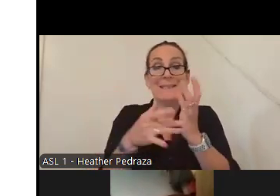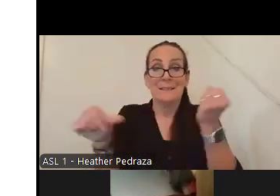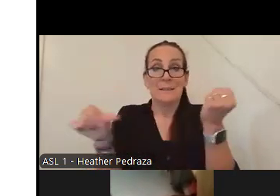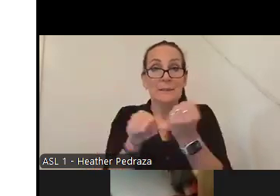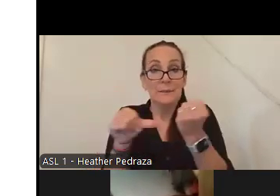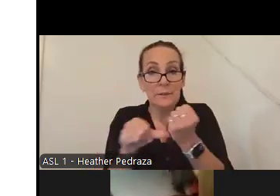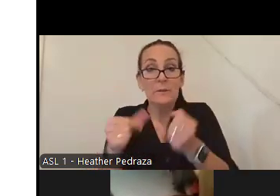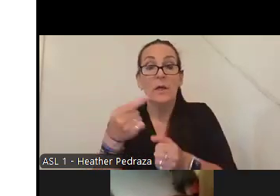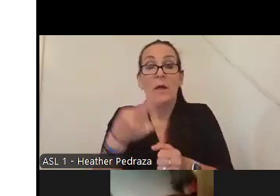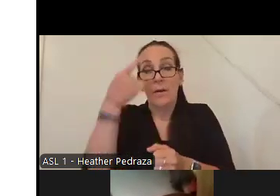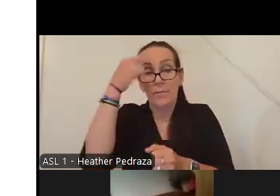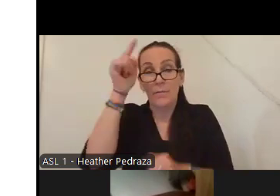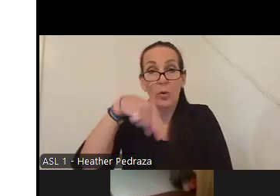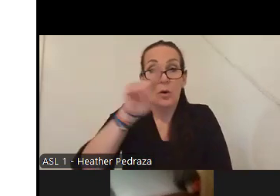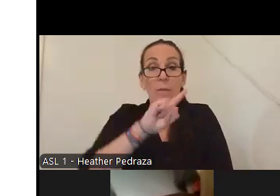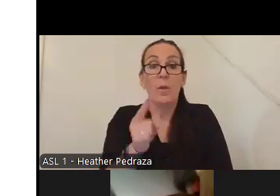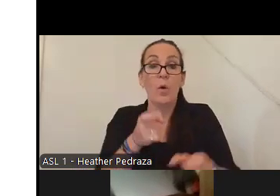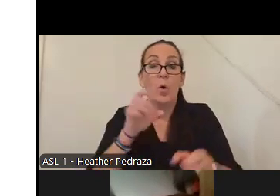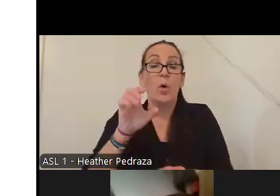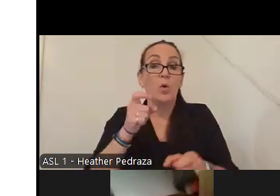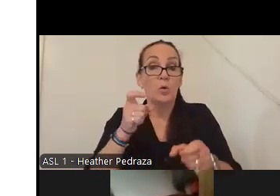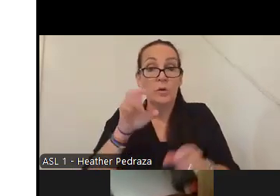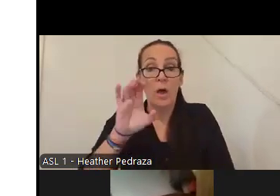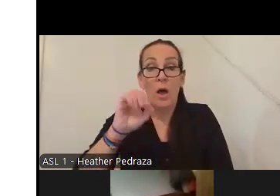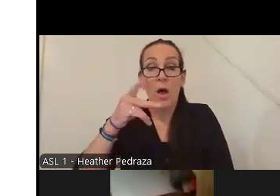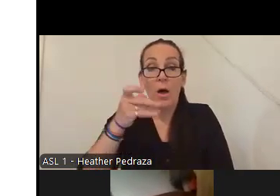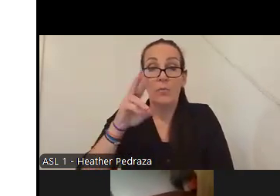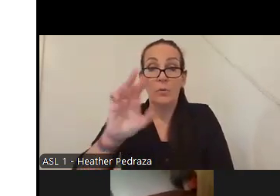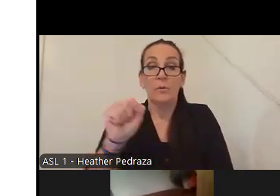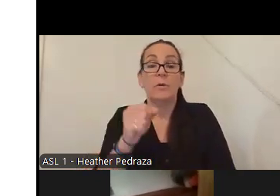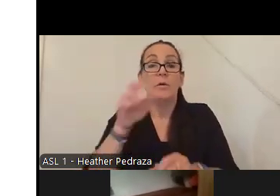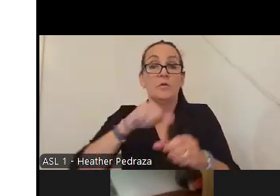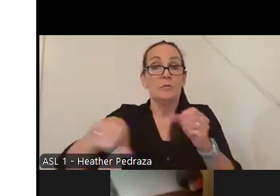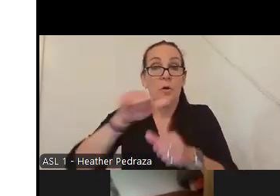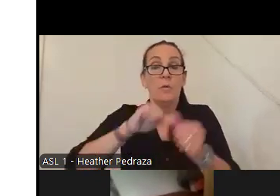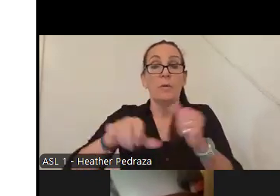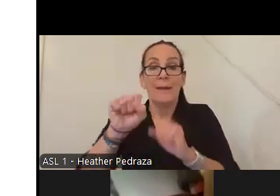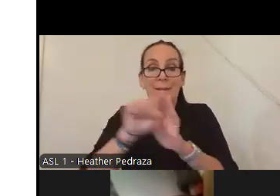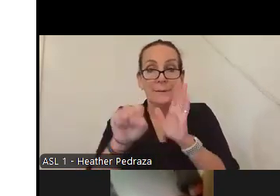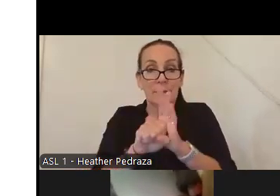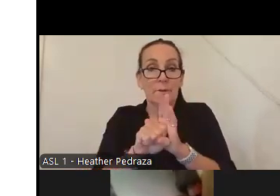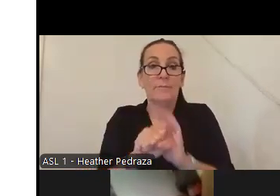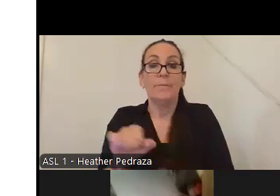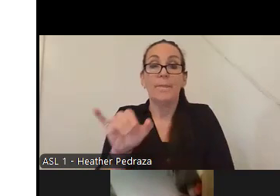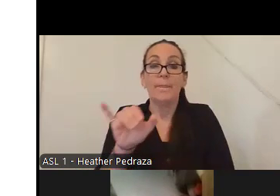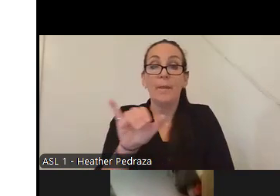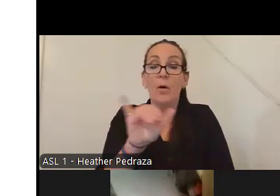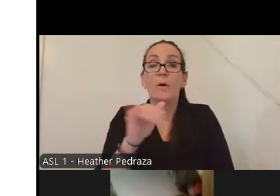these changes will be able to be addressed administratively, and it's going to be important for